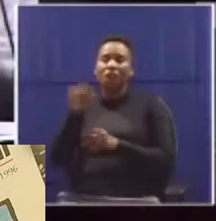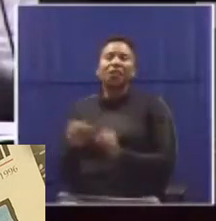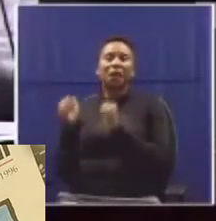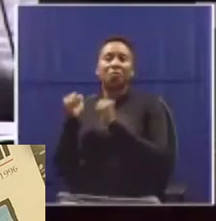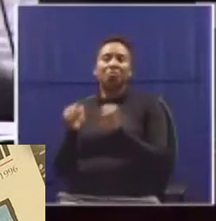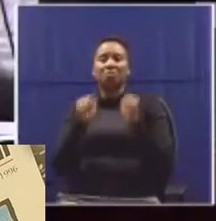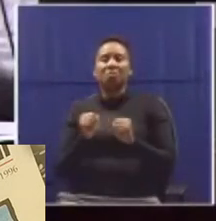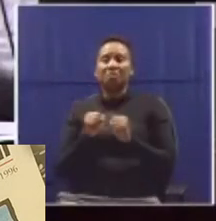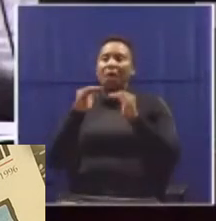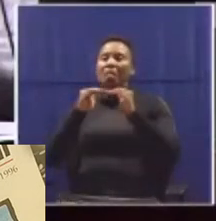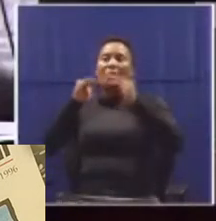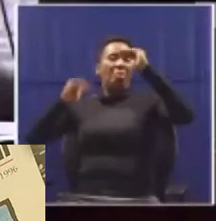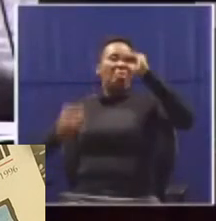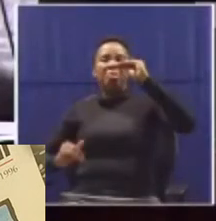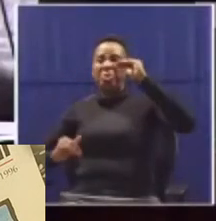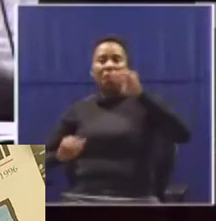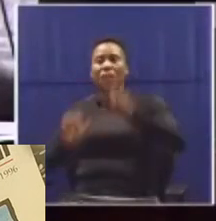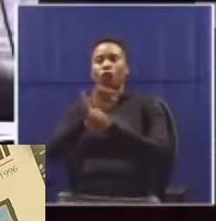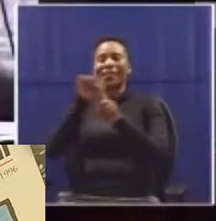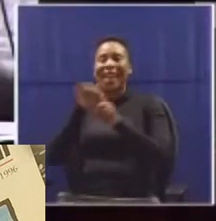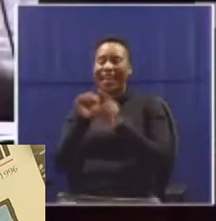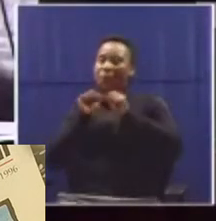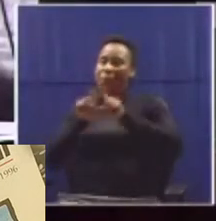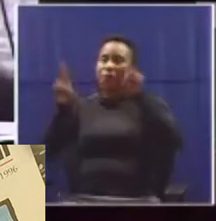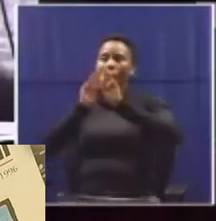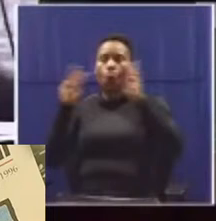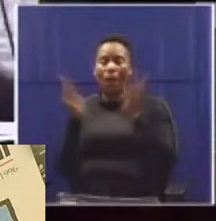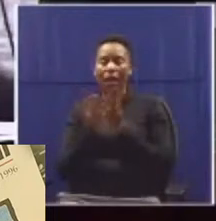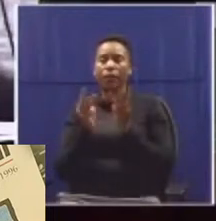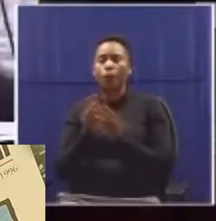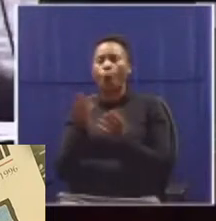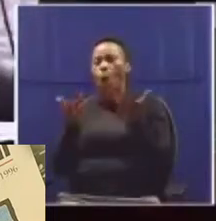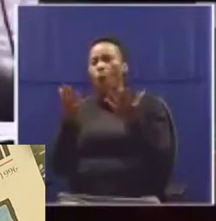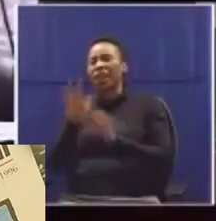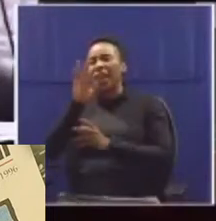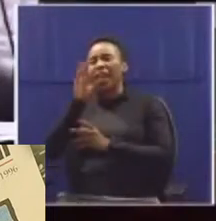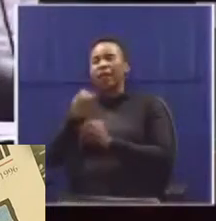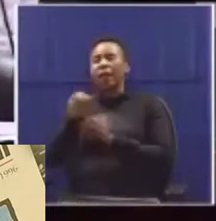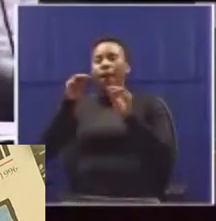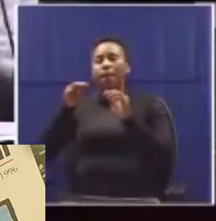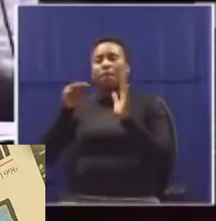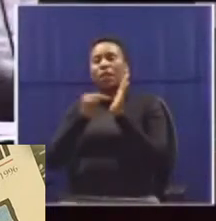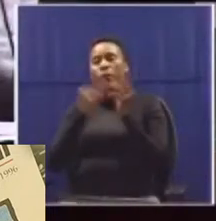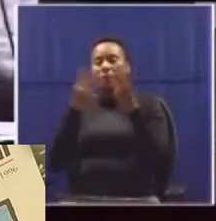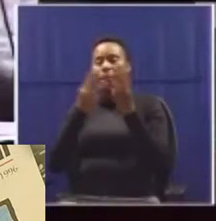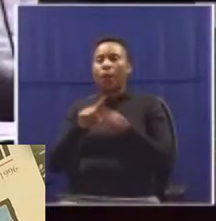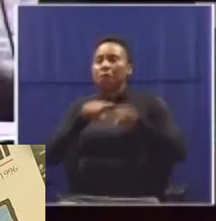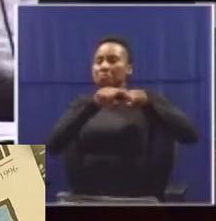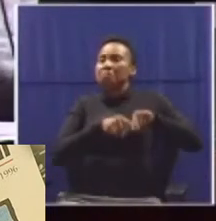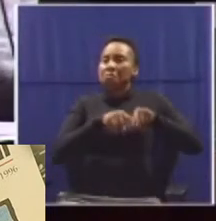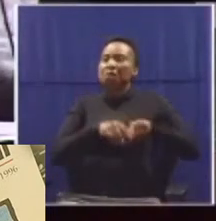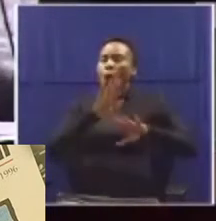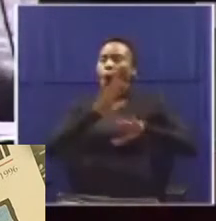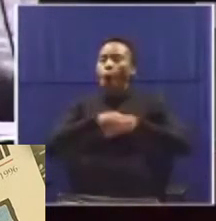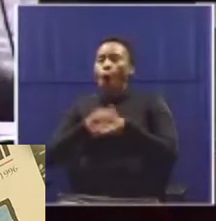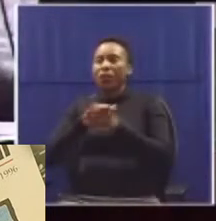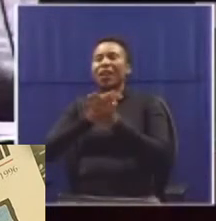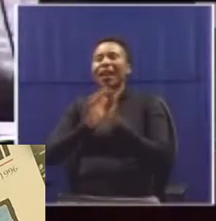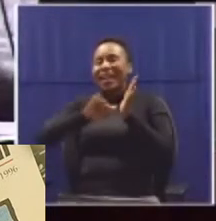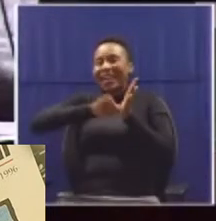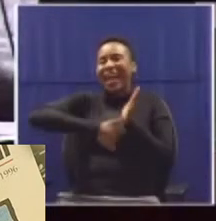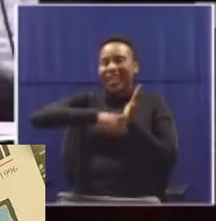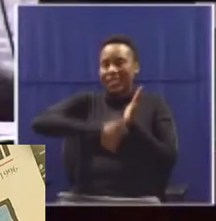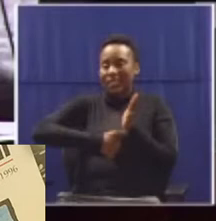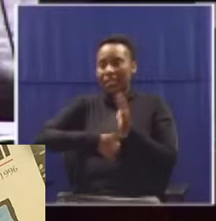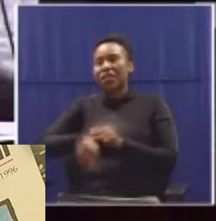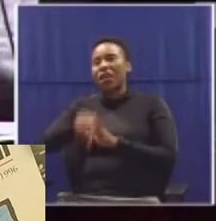unequal Society in the world almost 30 million South Africans are dependent on grants be a traditional Quran so that